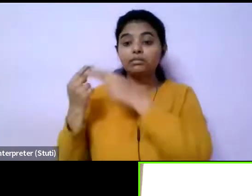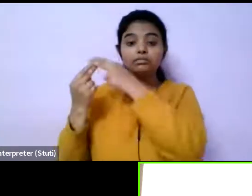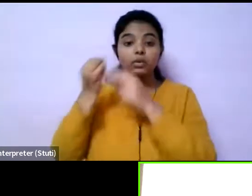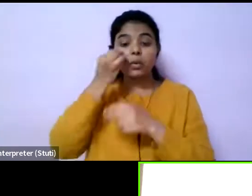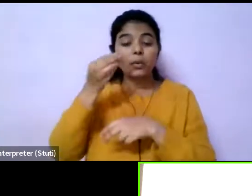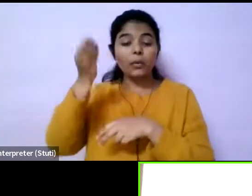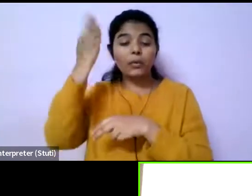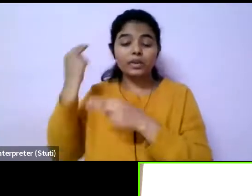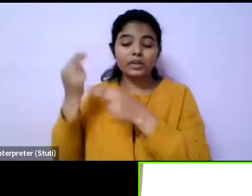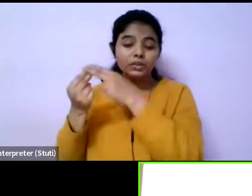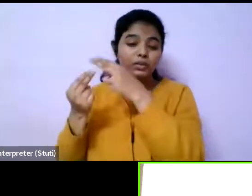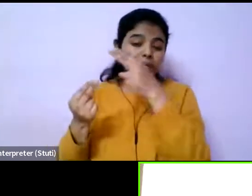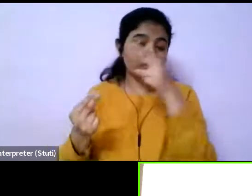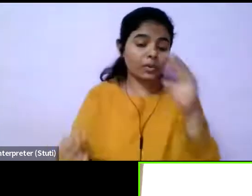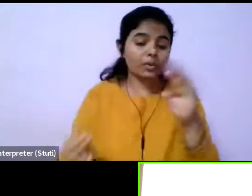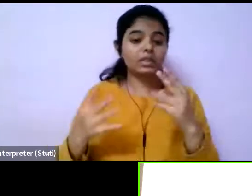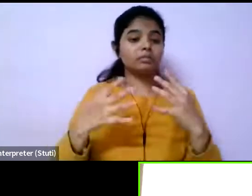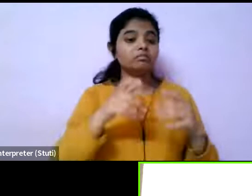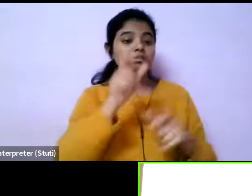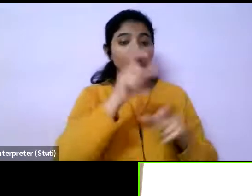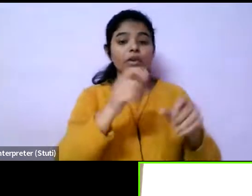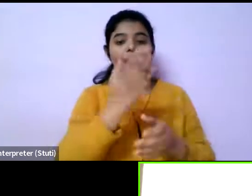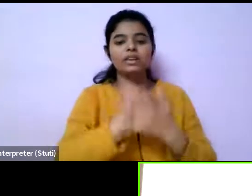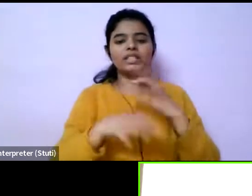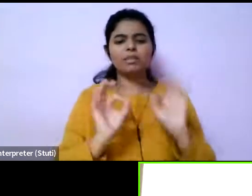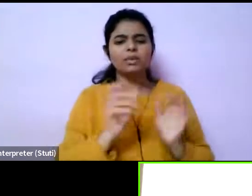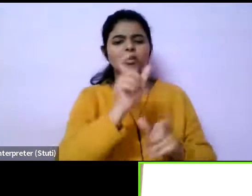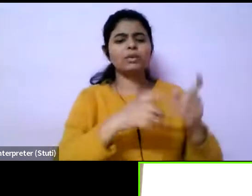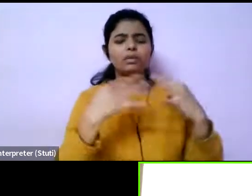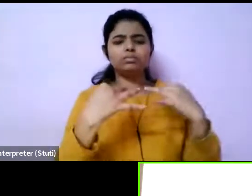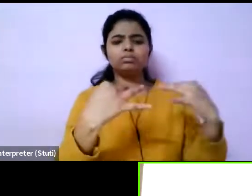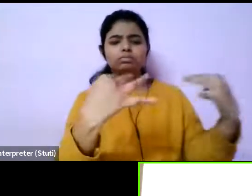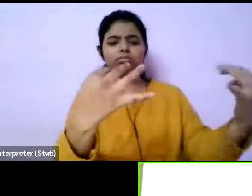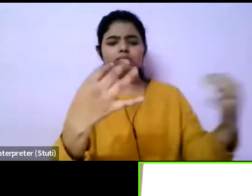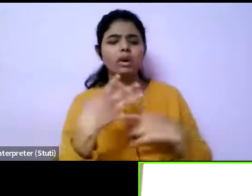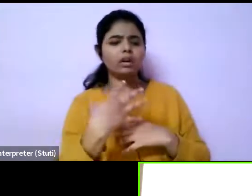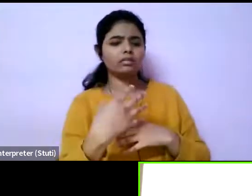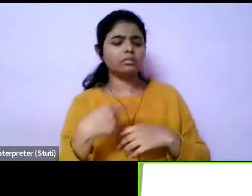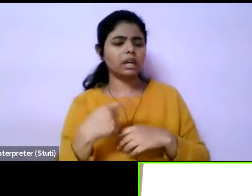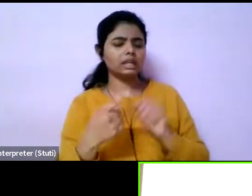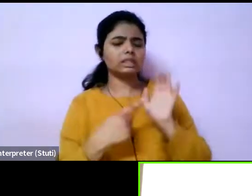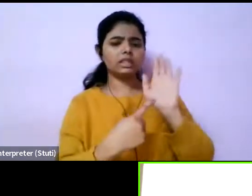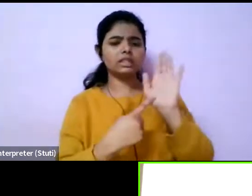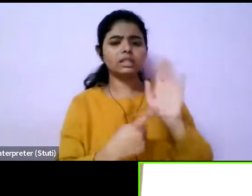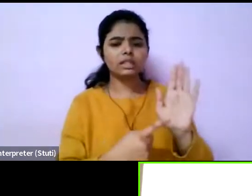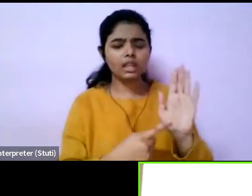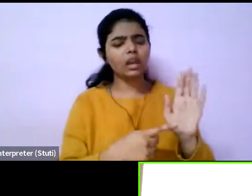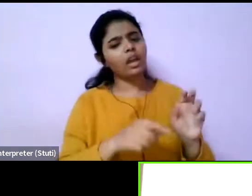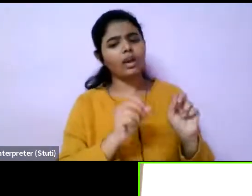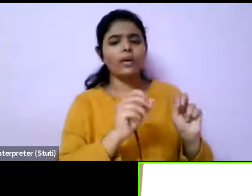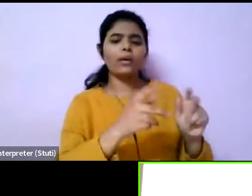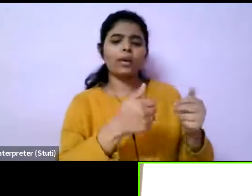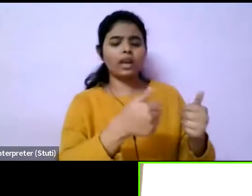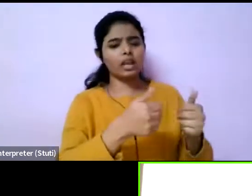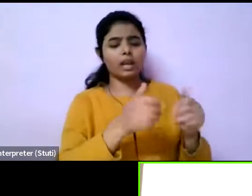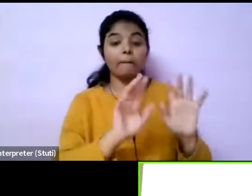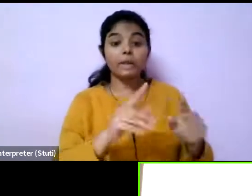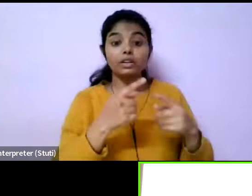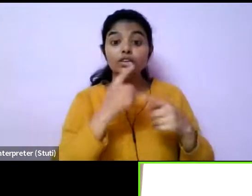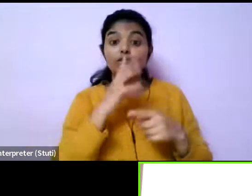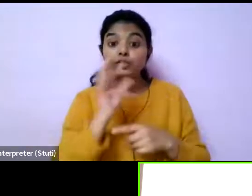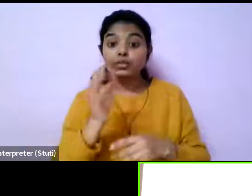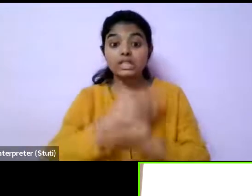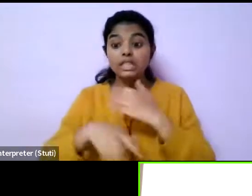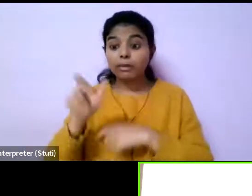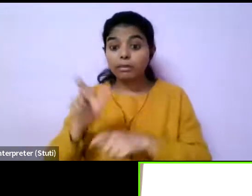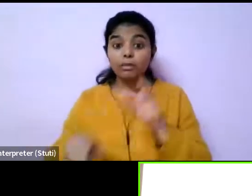been received by the audience so far. And when you are seeing a body with disability perform, let's